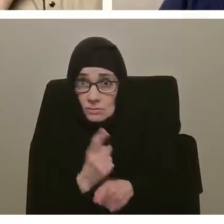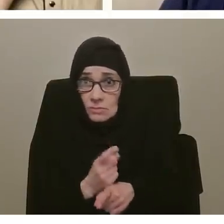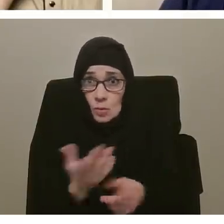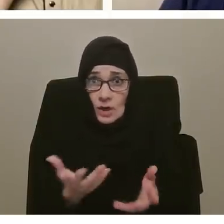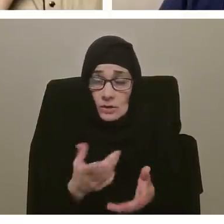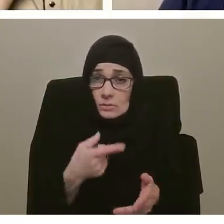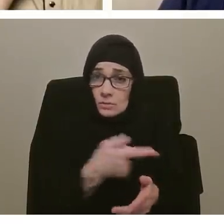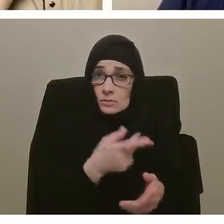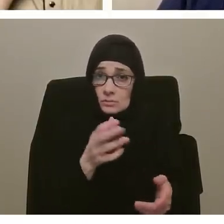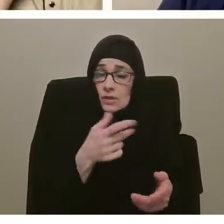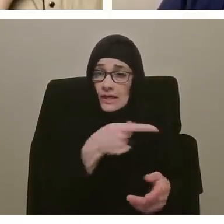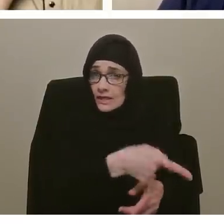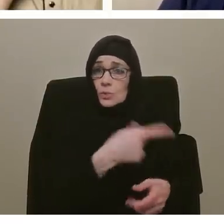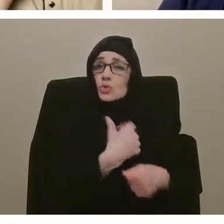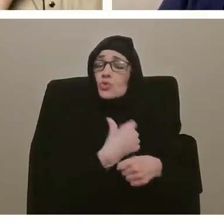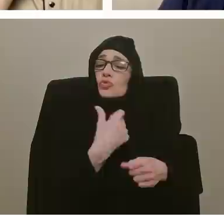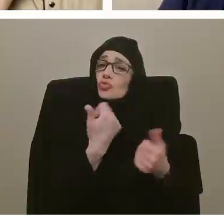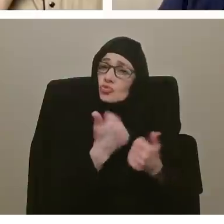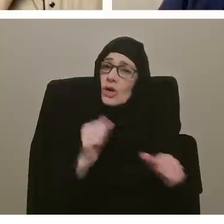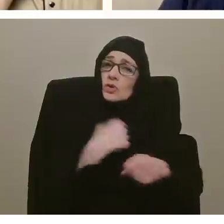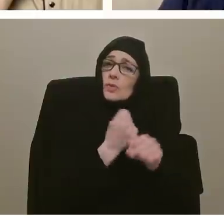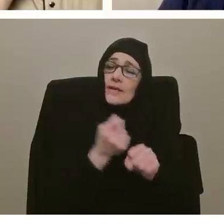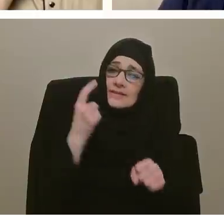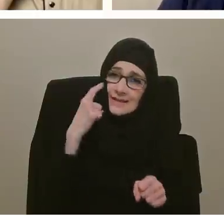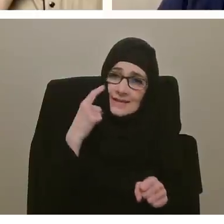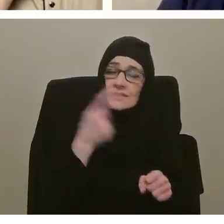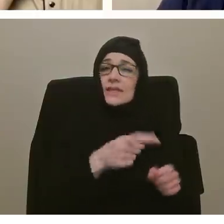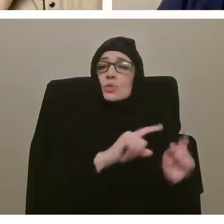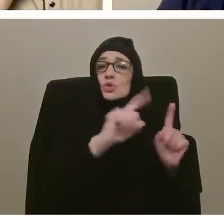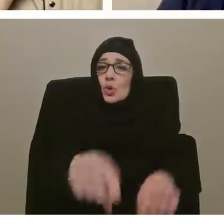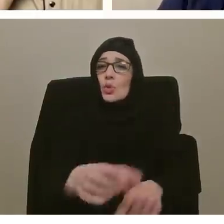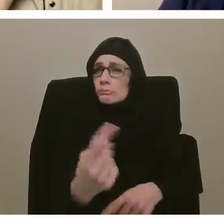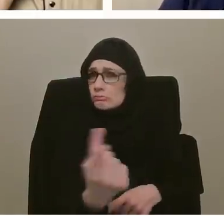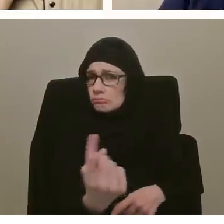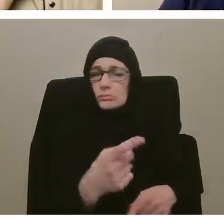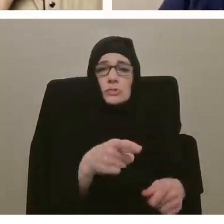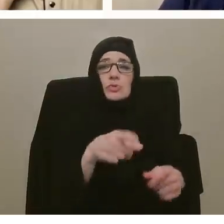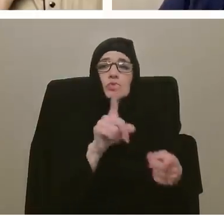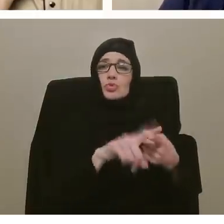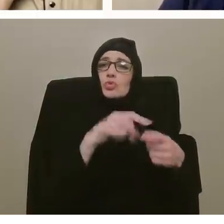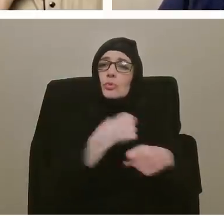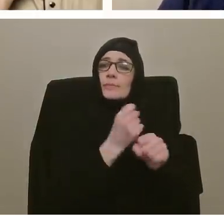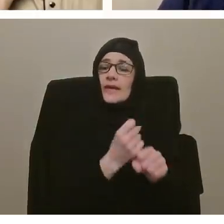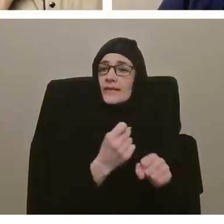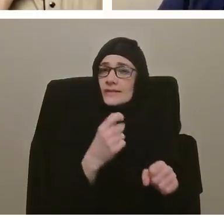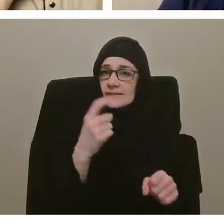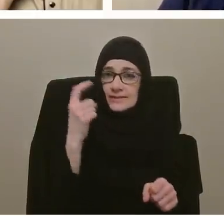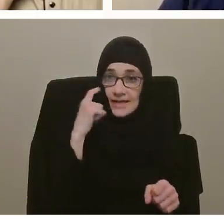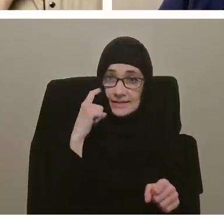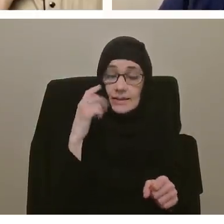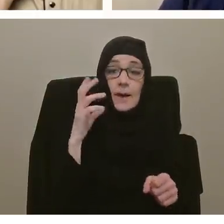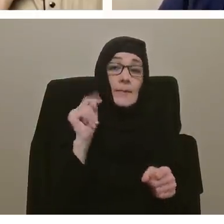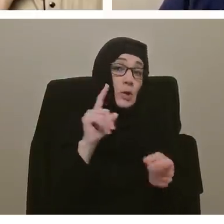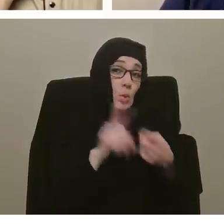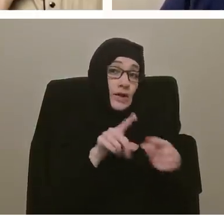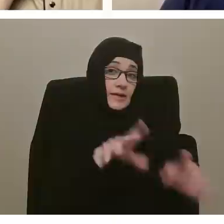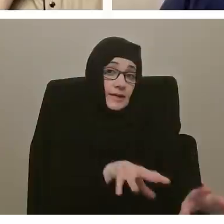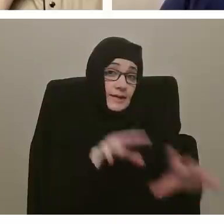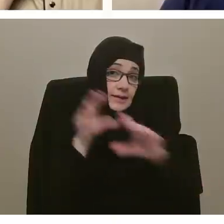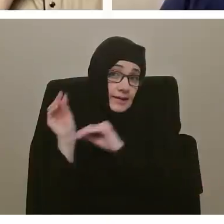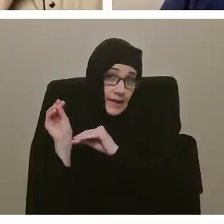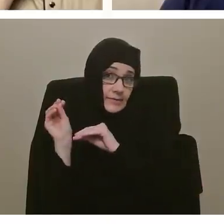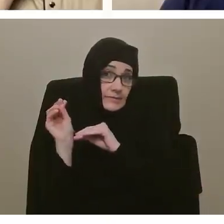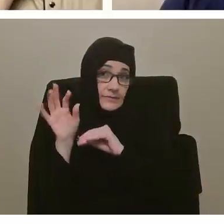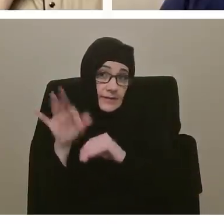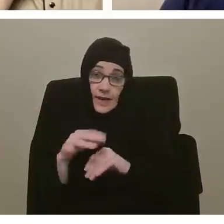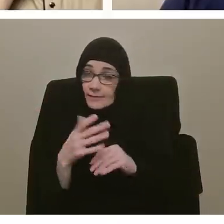just trying to make sense? He was going to Ghar Hira to make sense. But what he exited the Ghar with was